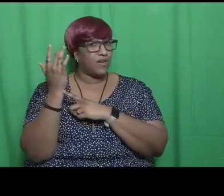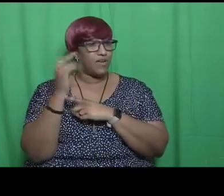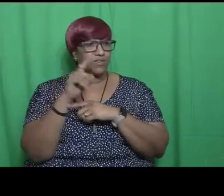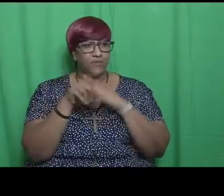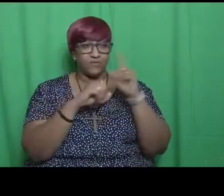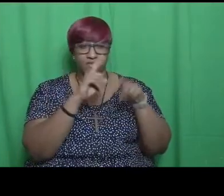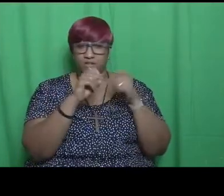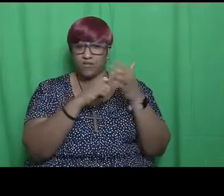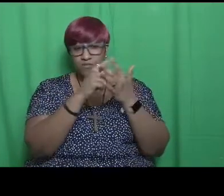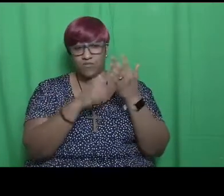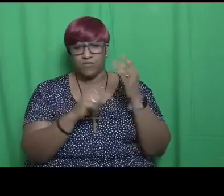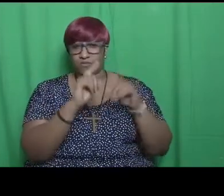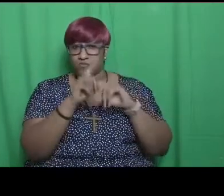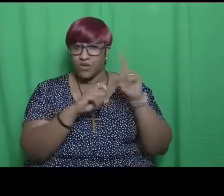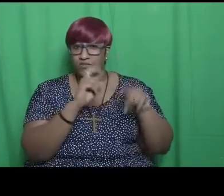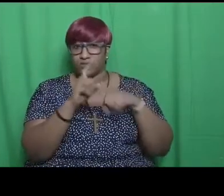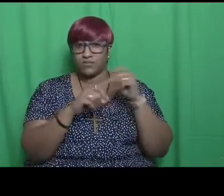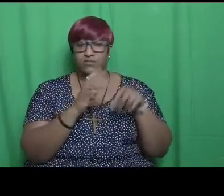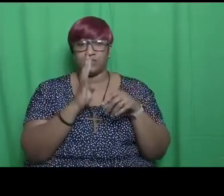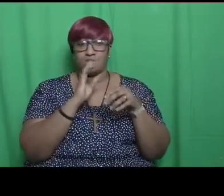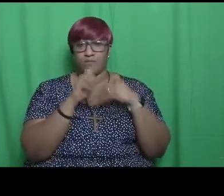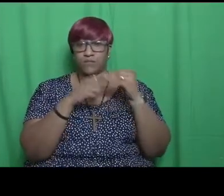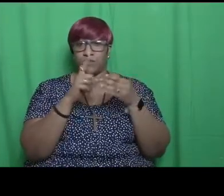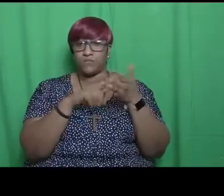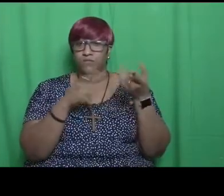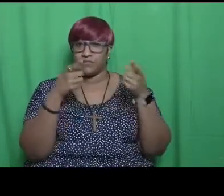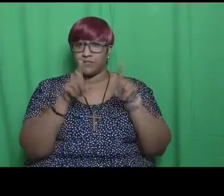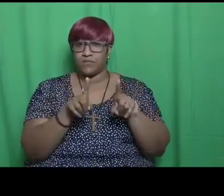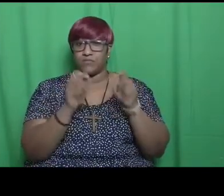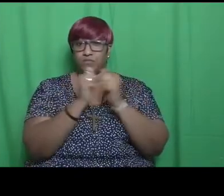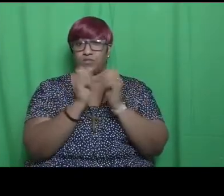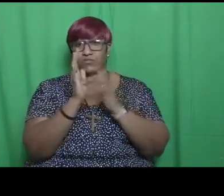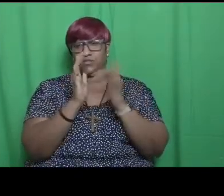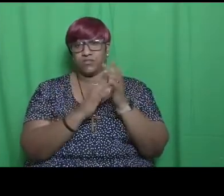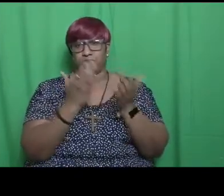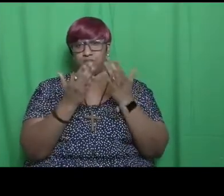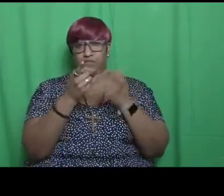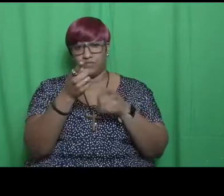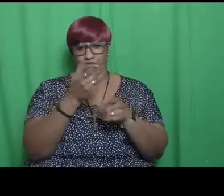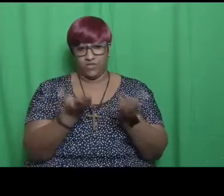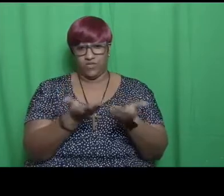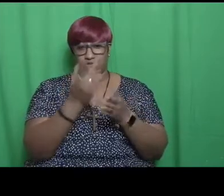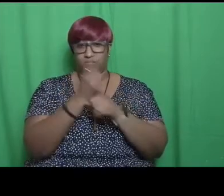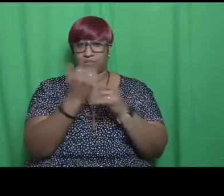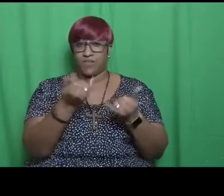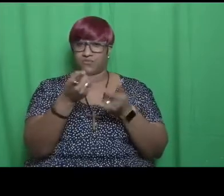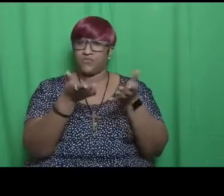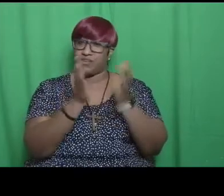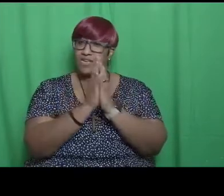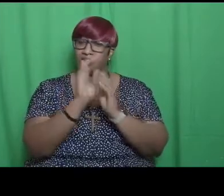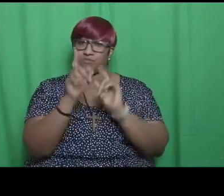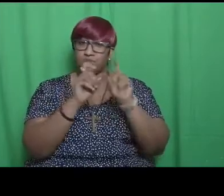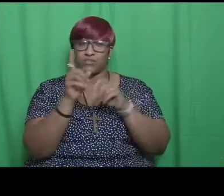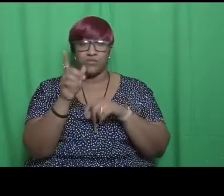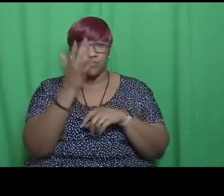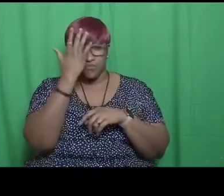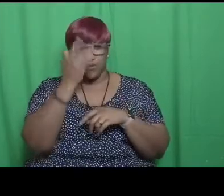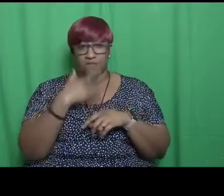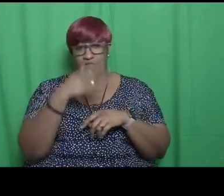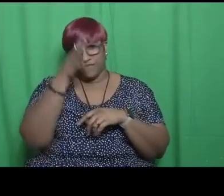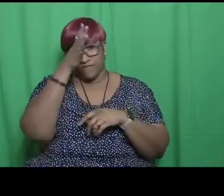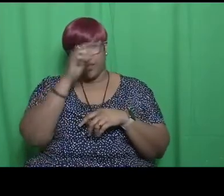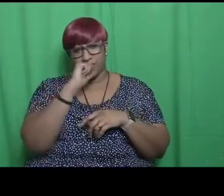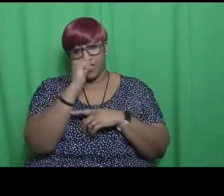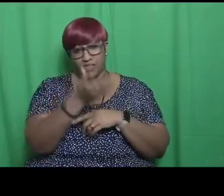asking all those questions as they were talking about what had happened. And maybe you're here right now and you're asking questions. Why wasn't my daddy there for